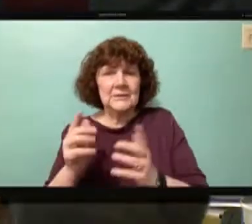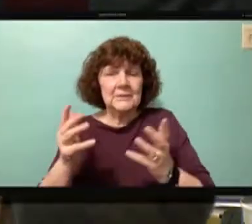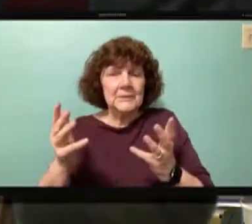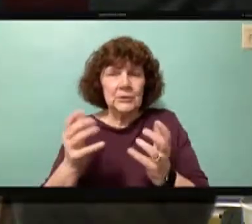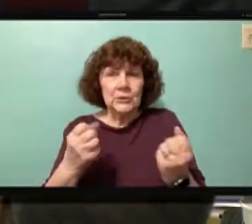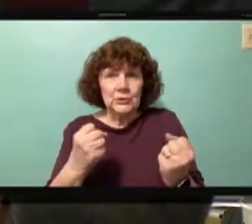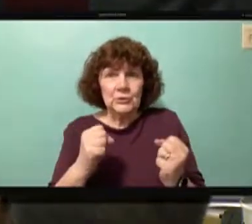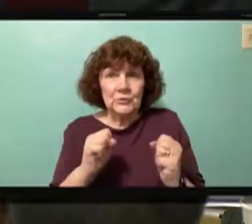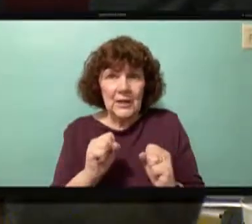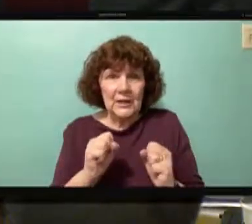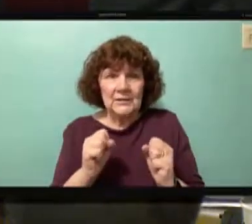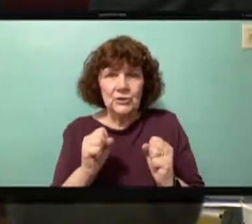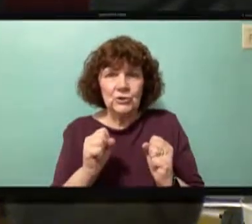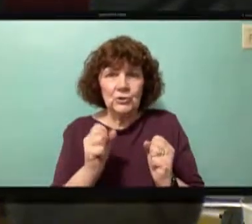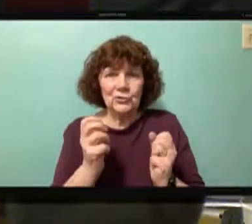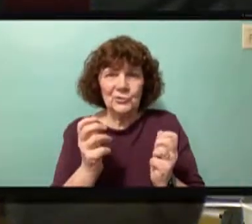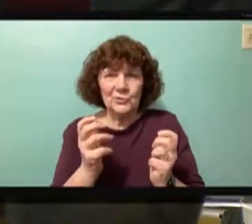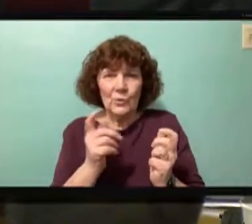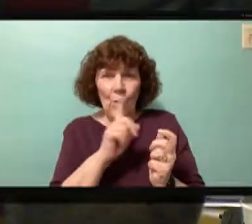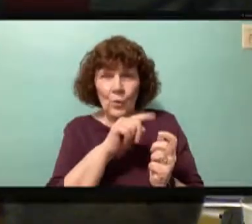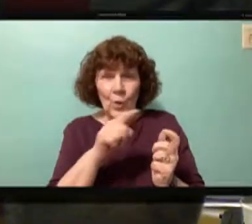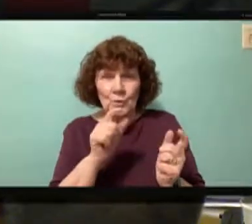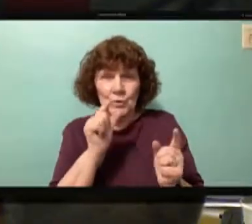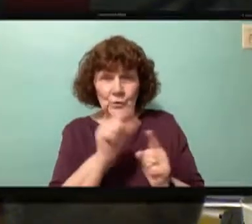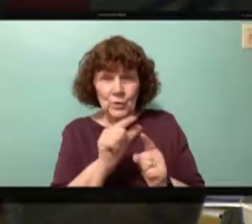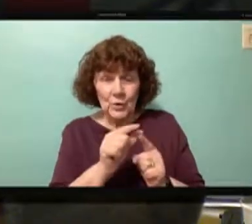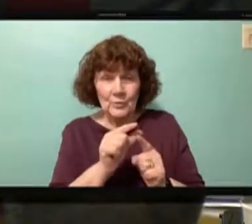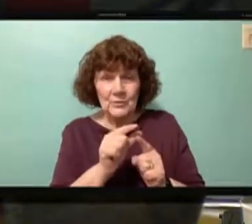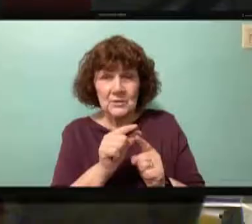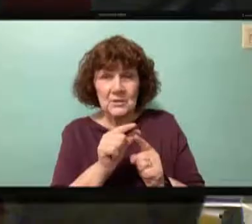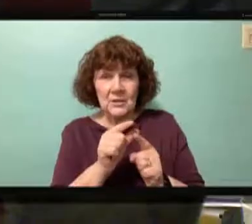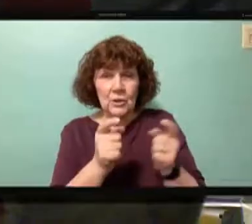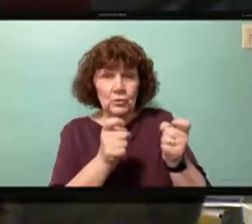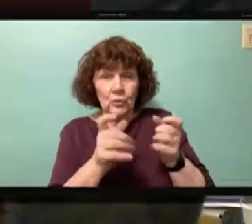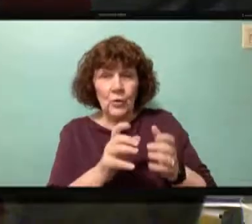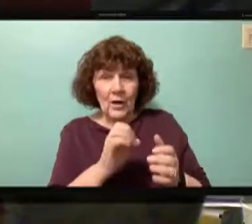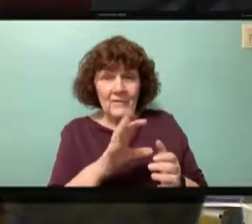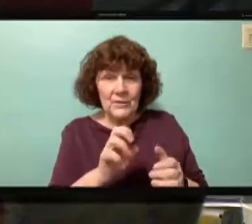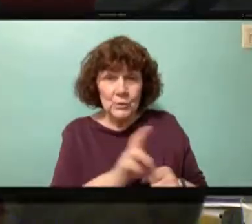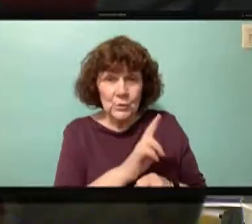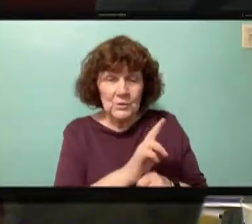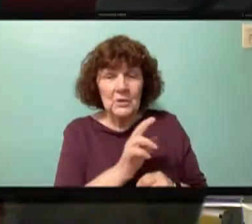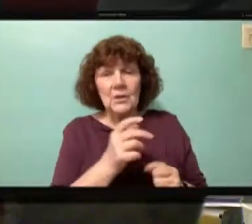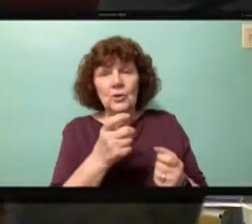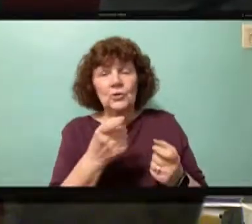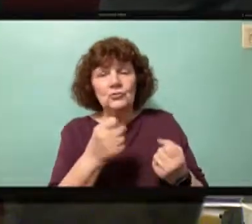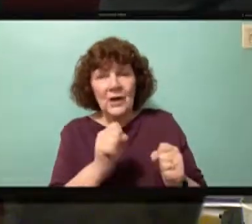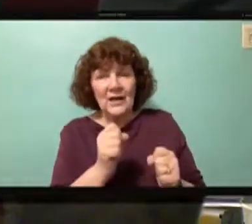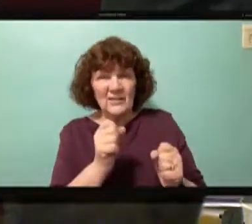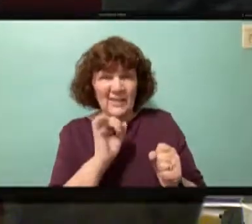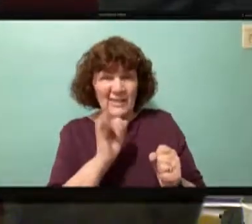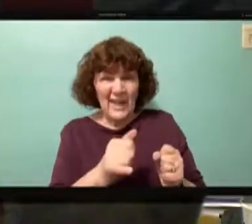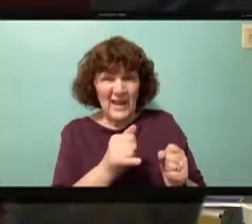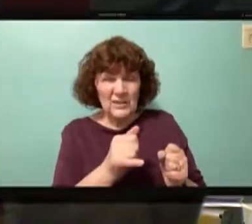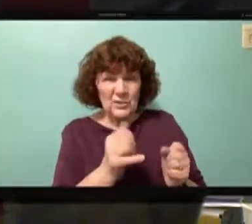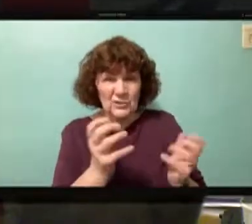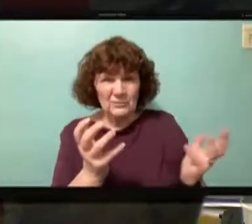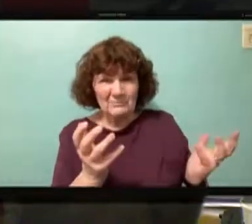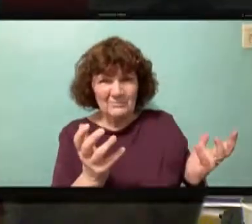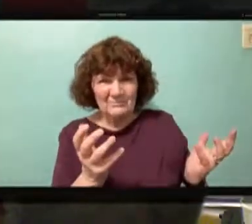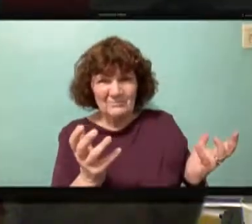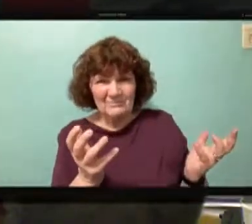those terms to match what the conversation council as a body sort of had